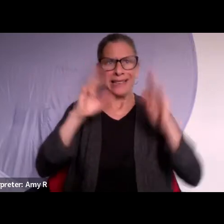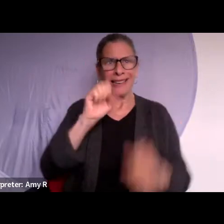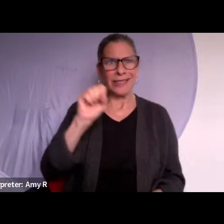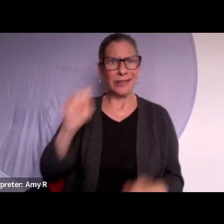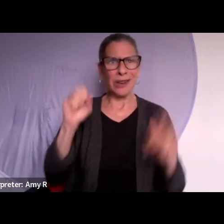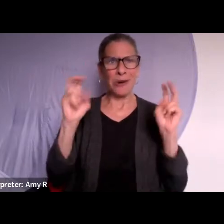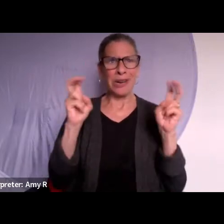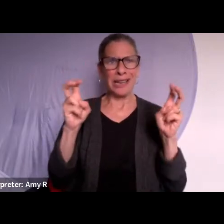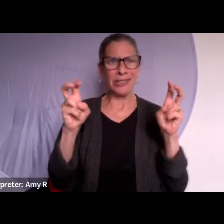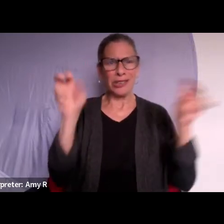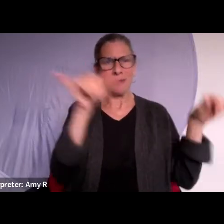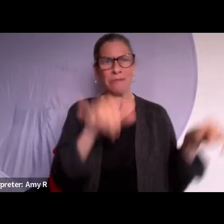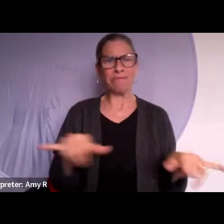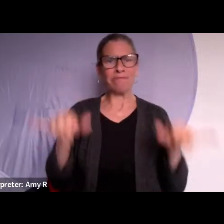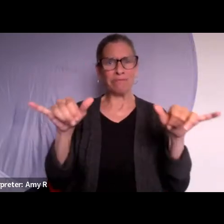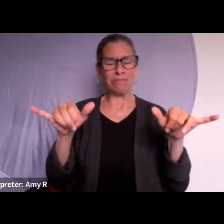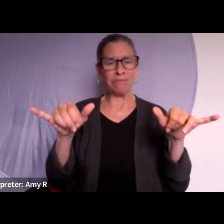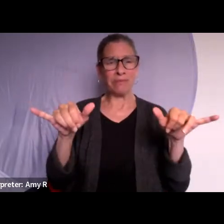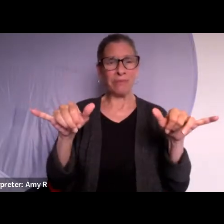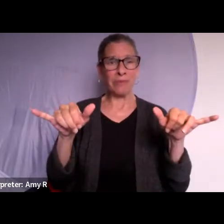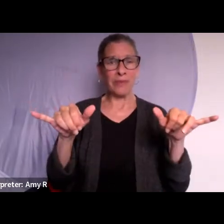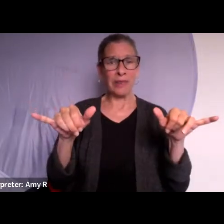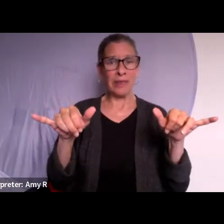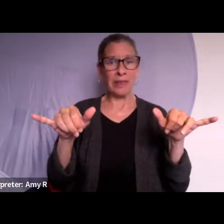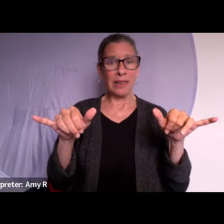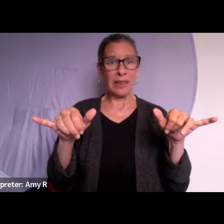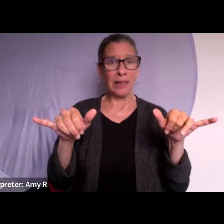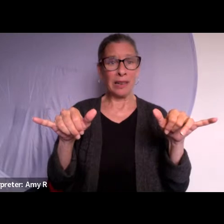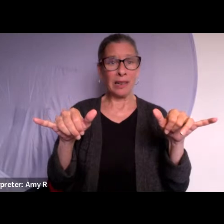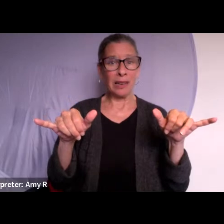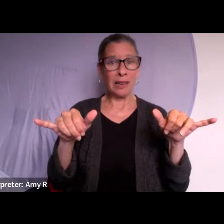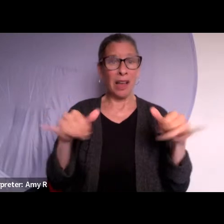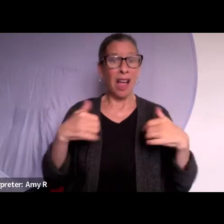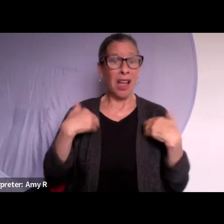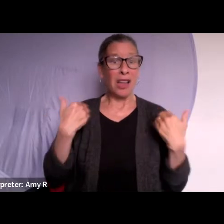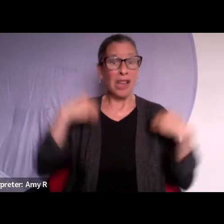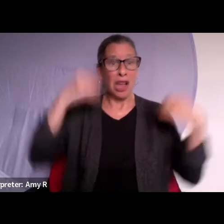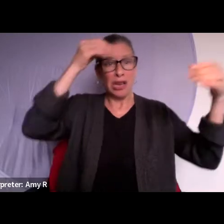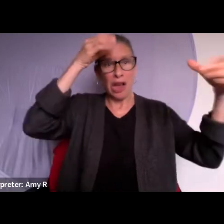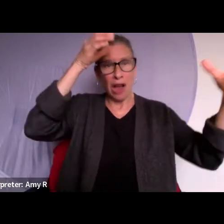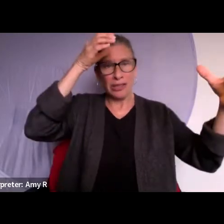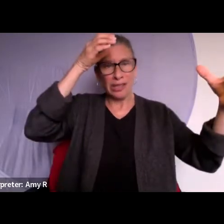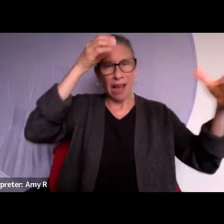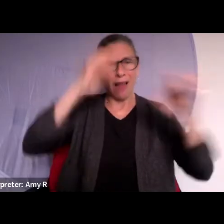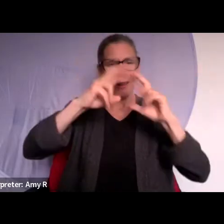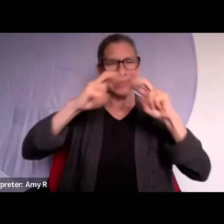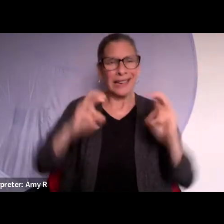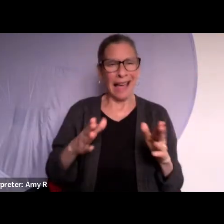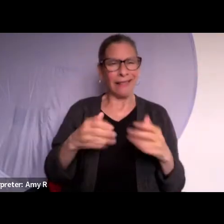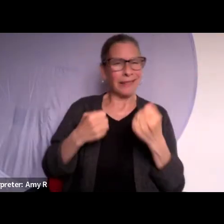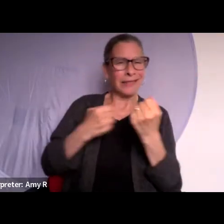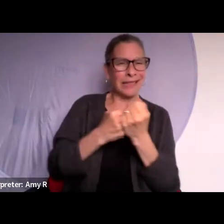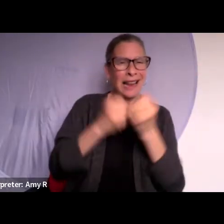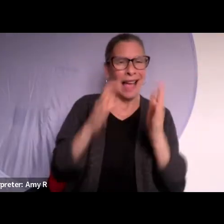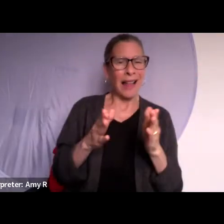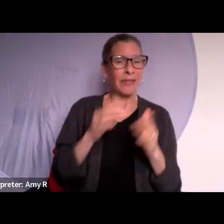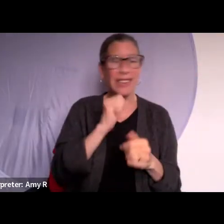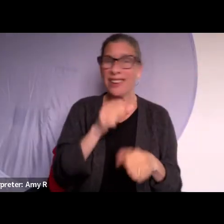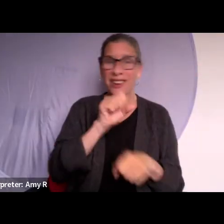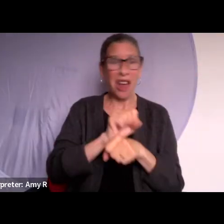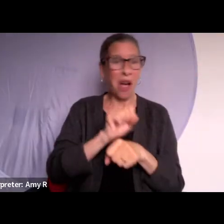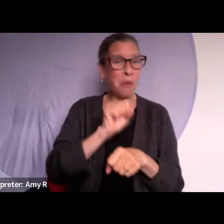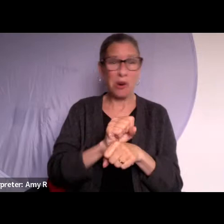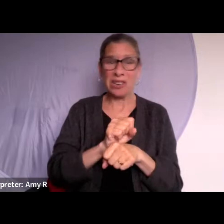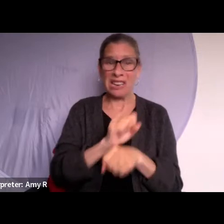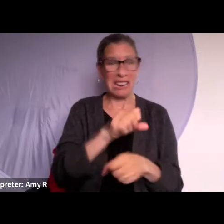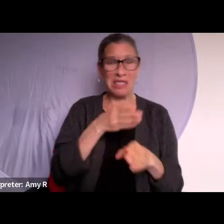at a national level. And because of that, there actually aren't many young scholars and analysts and advocates working in this space.